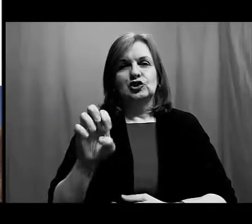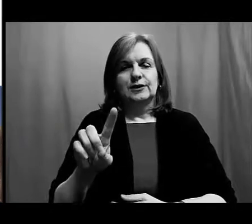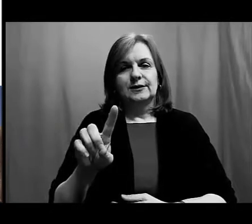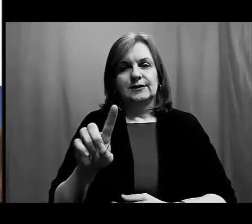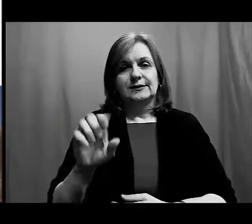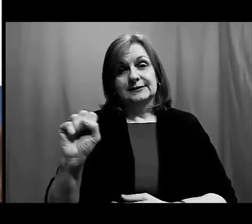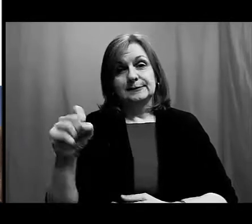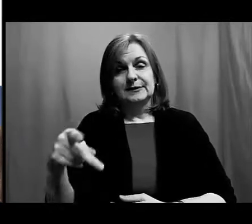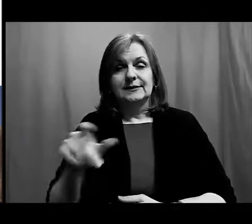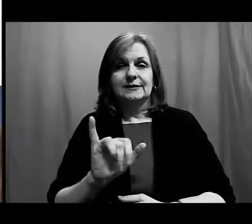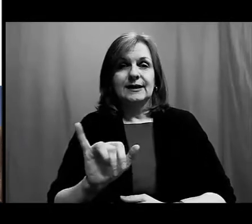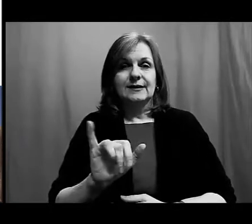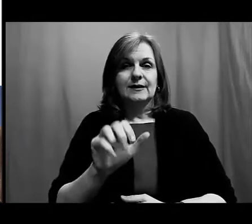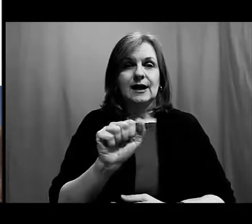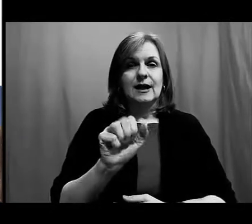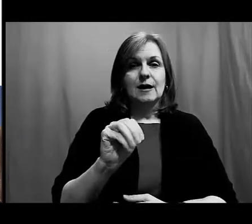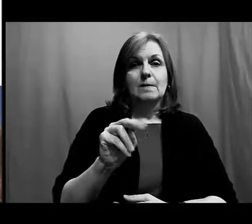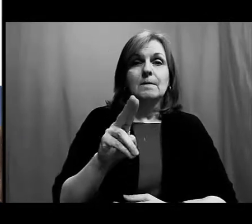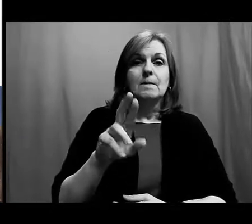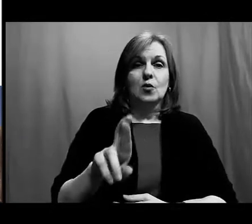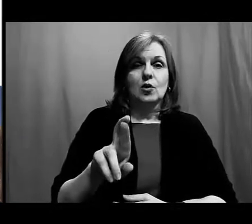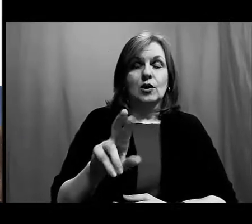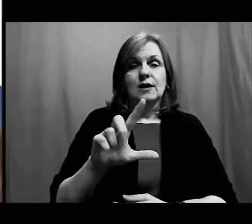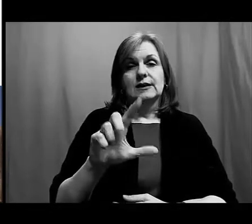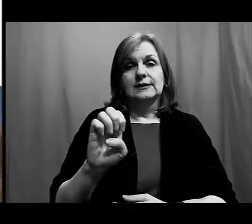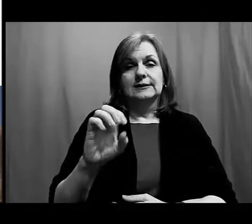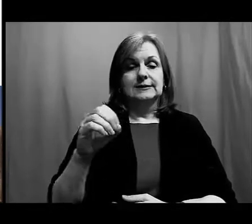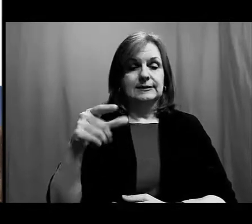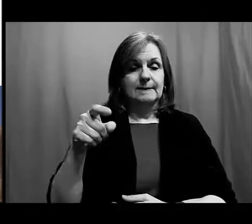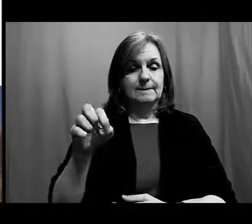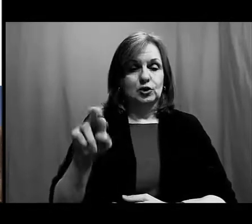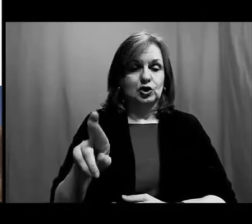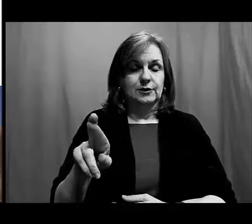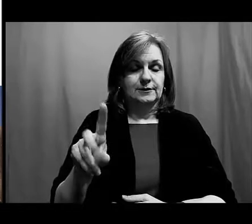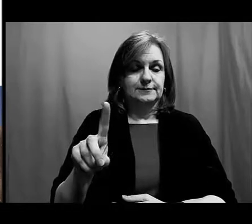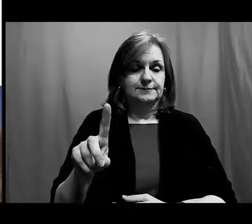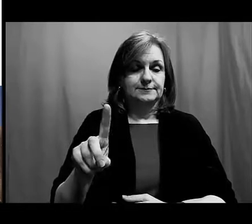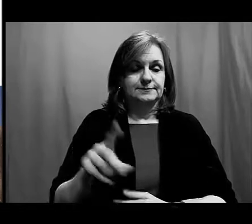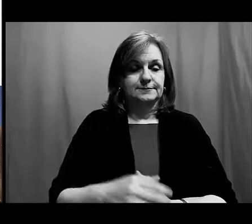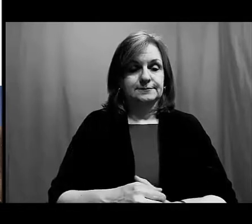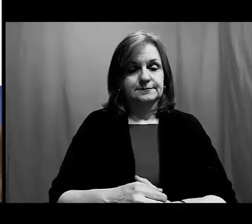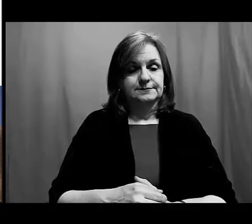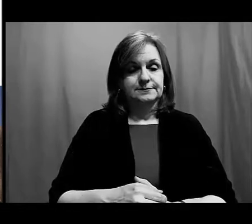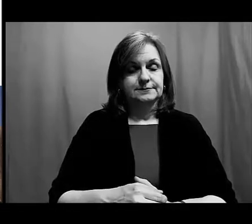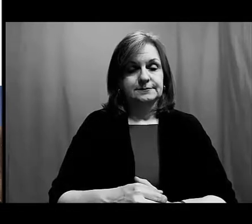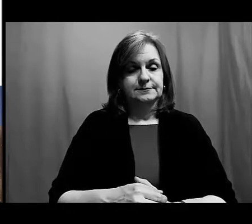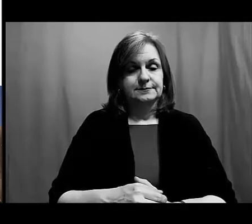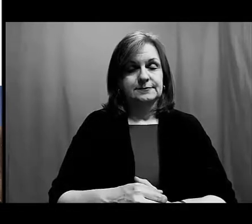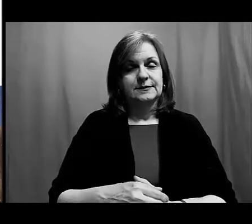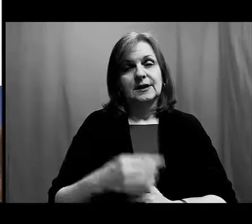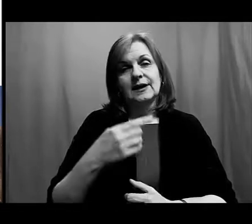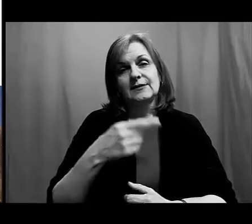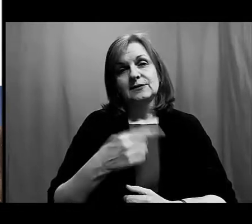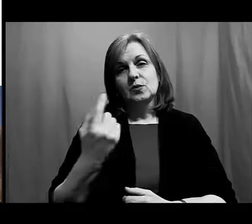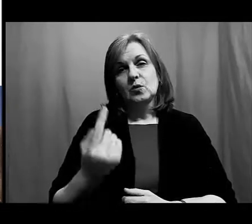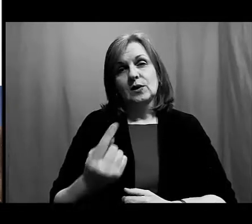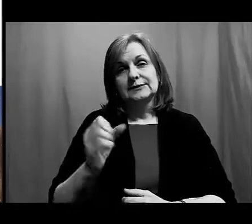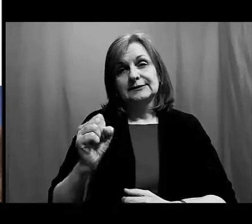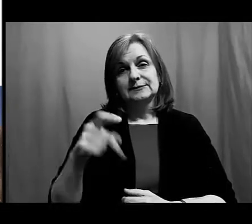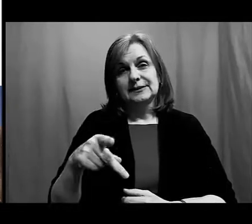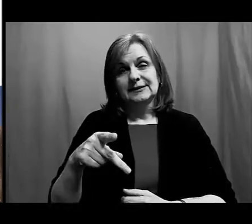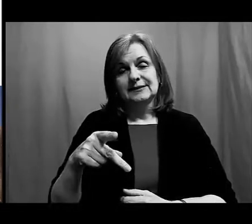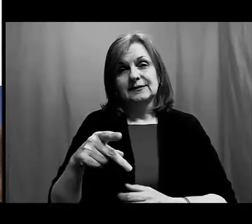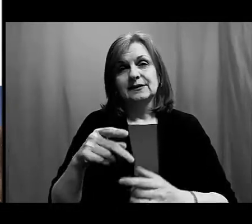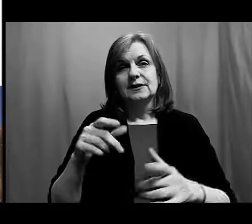species, okay? So something like the Amur leopard here that I have for you. When we look at endangered species, this